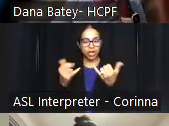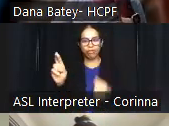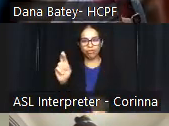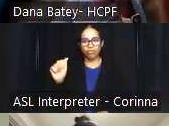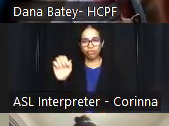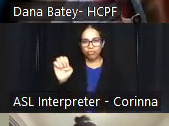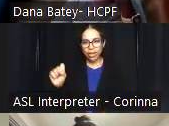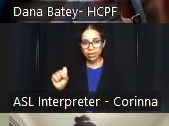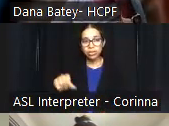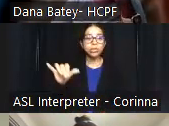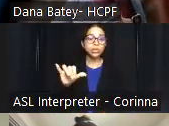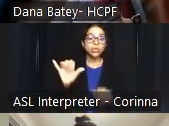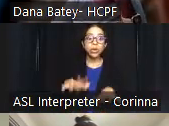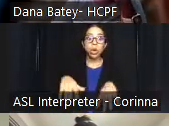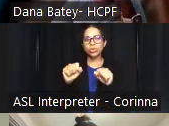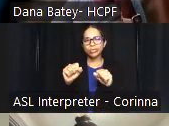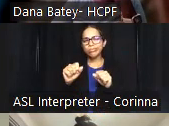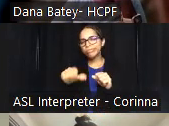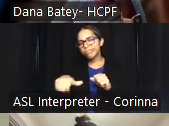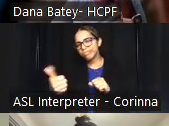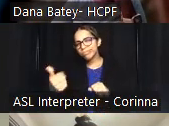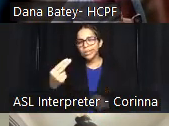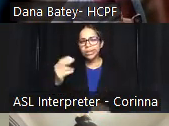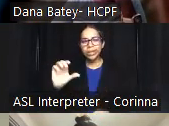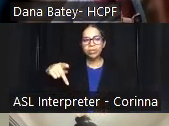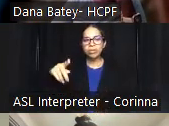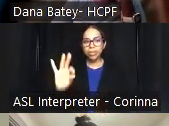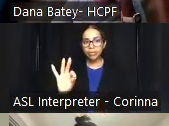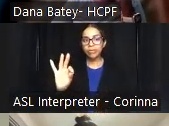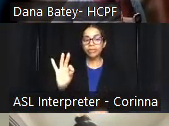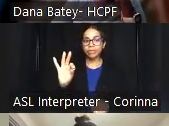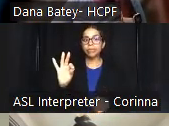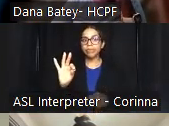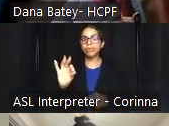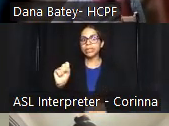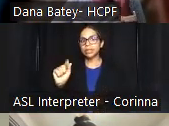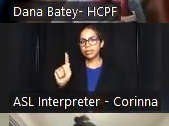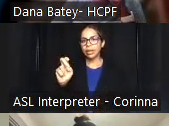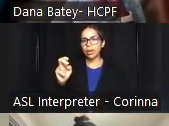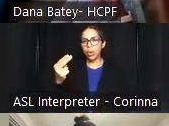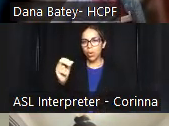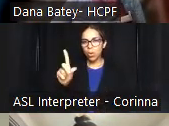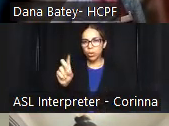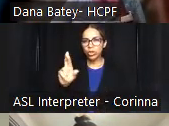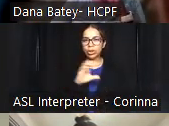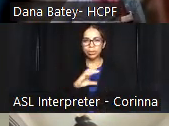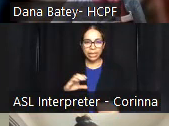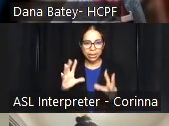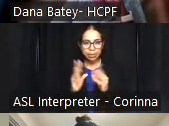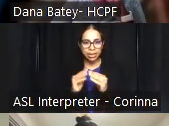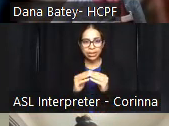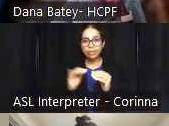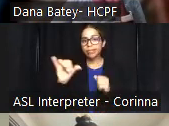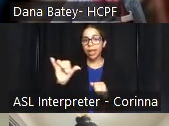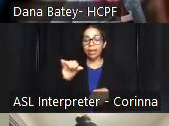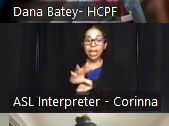stakeholder meetings, such as like the Member Experience Advisory Council. We're meeting with the county directors next week. We